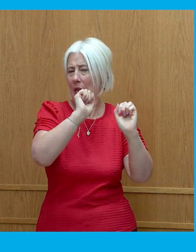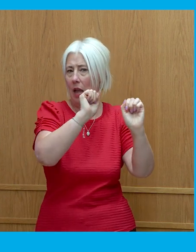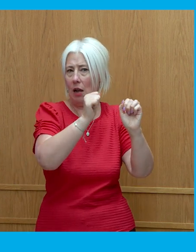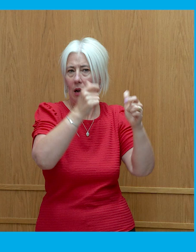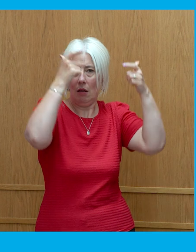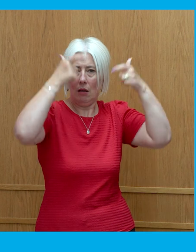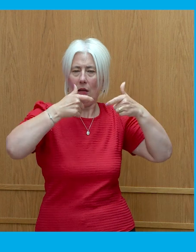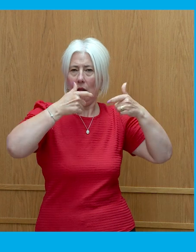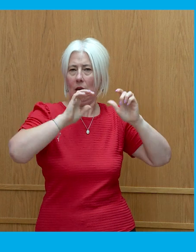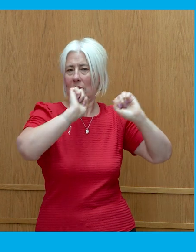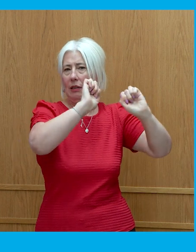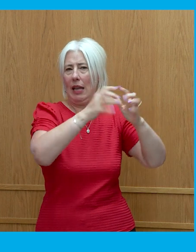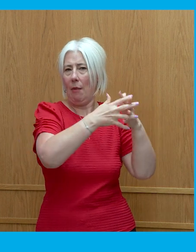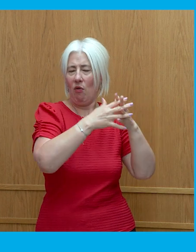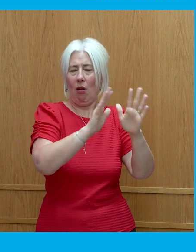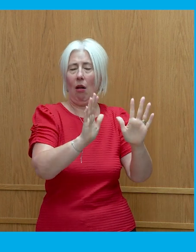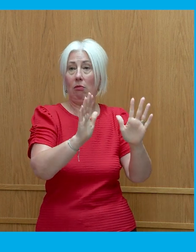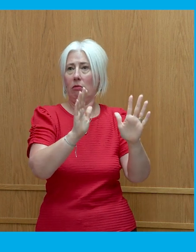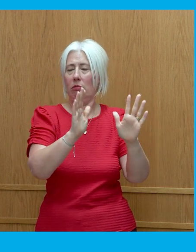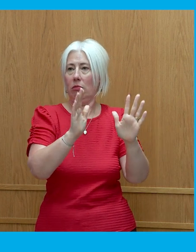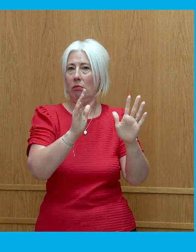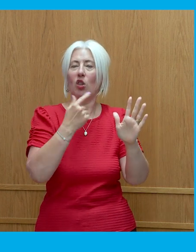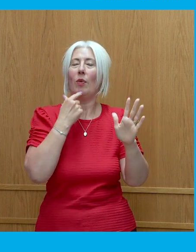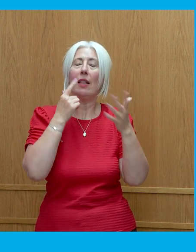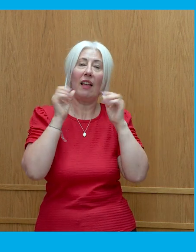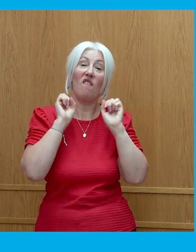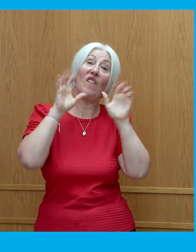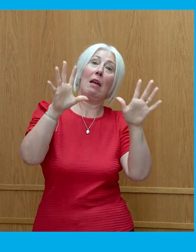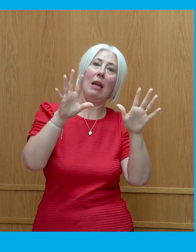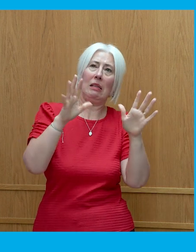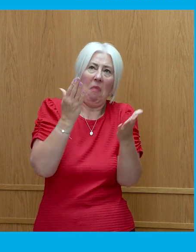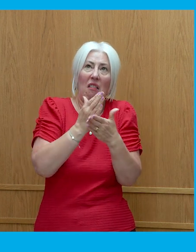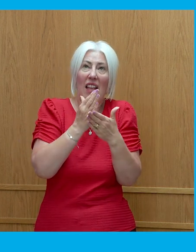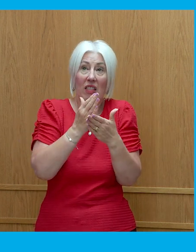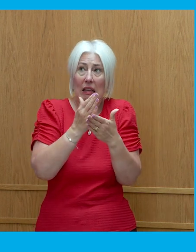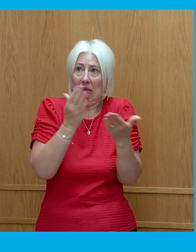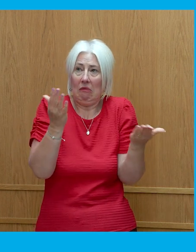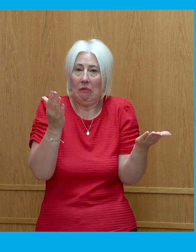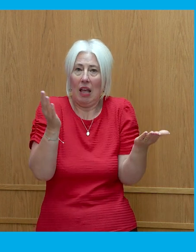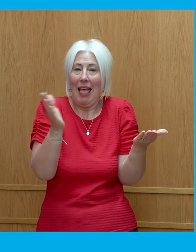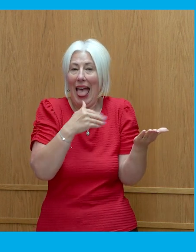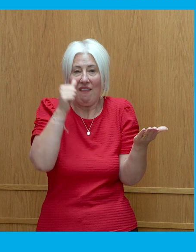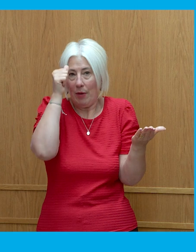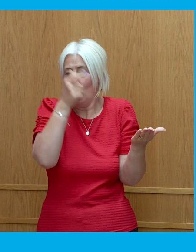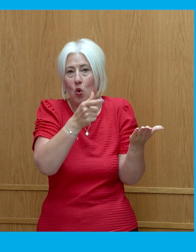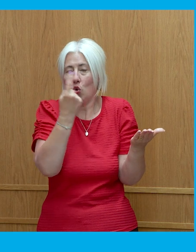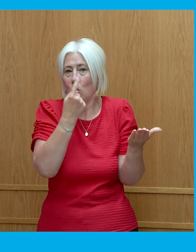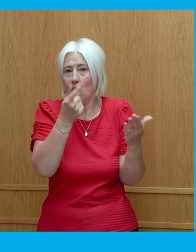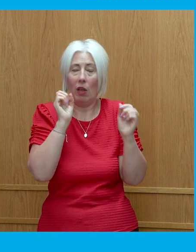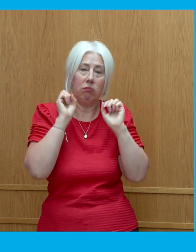are almost like they're—I don't want to use the word celebrities, but they're known. They you know, Ruth Bader Ginsburg obviously